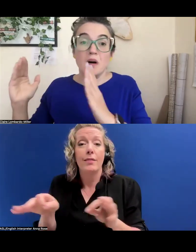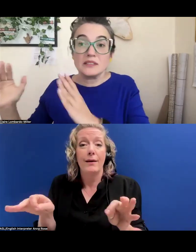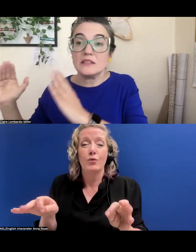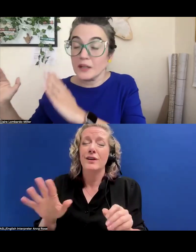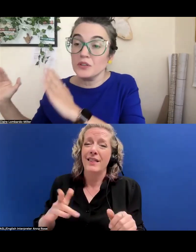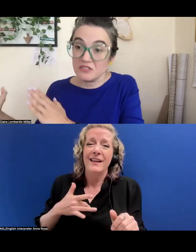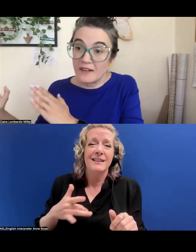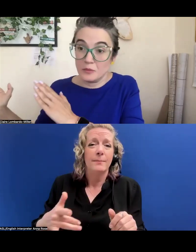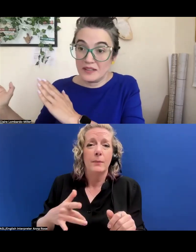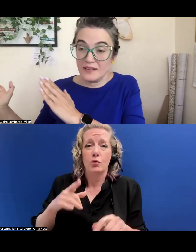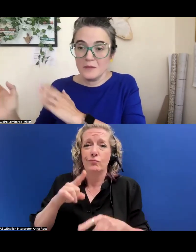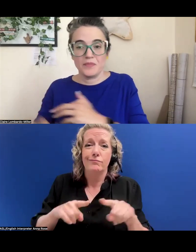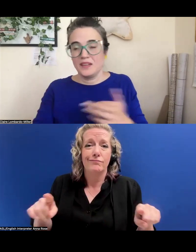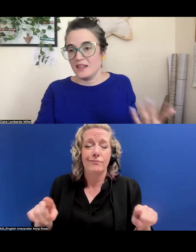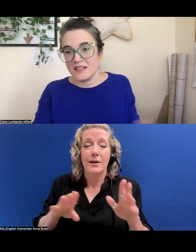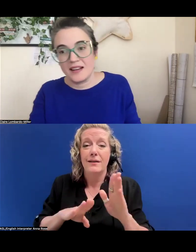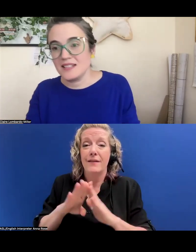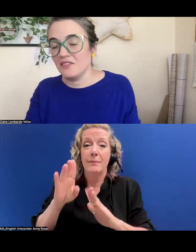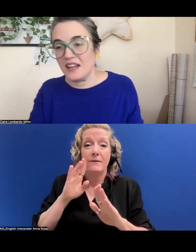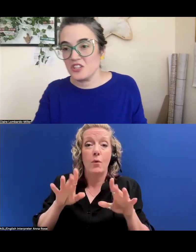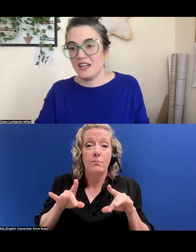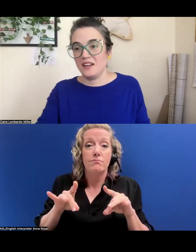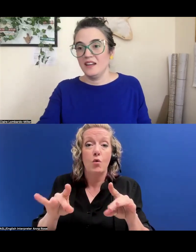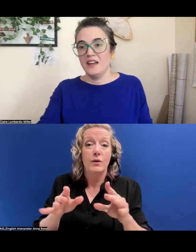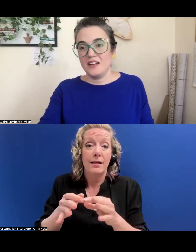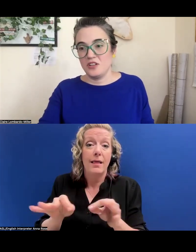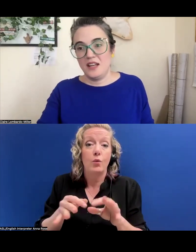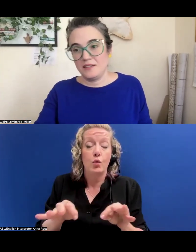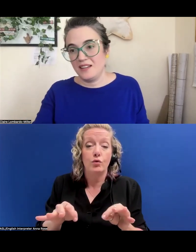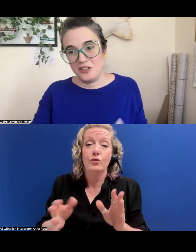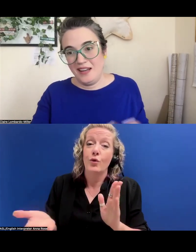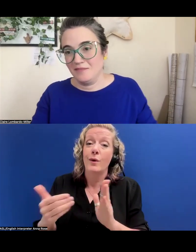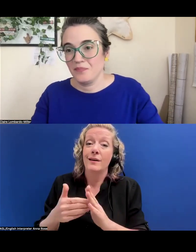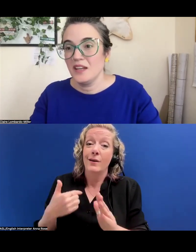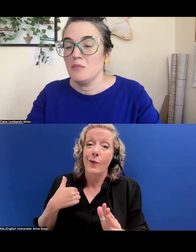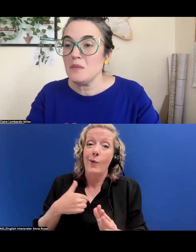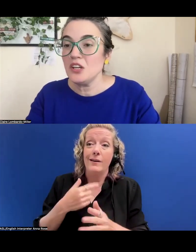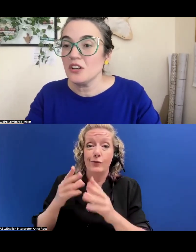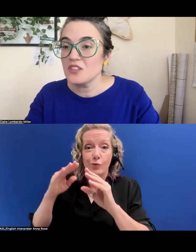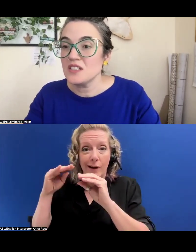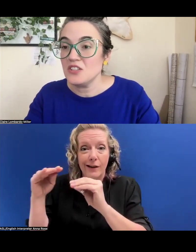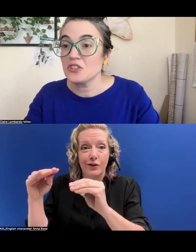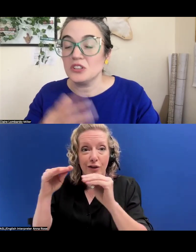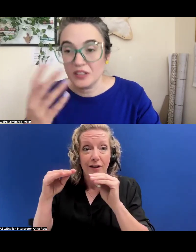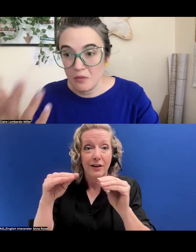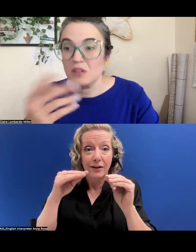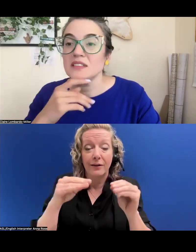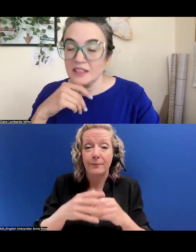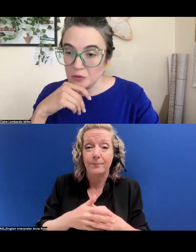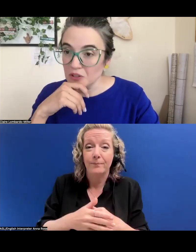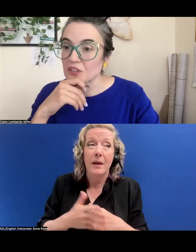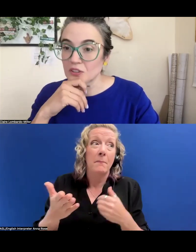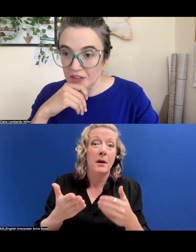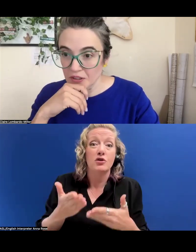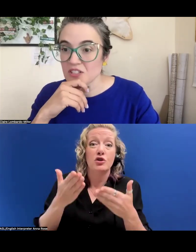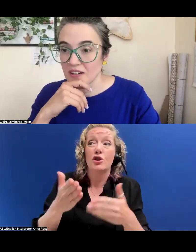typical multilingual development. It's that idea of educate, educate, educate. Maybe encourage the teacher to look at